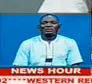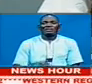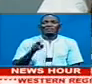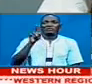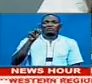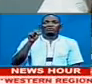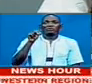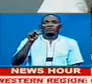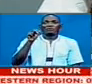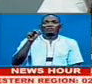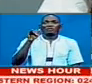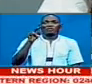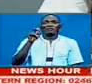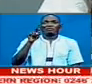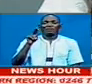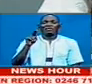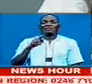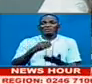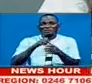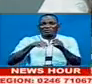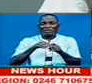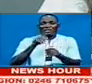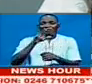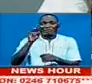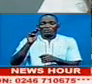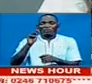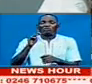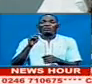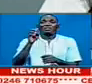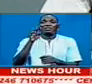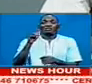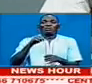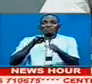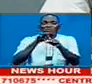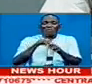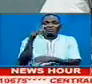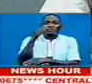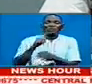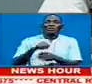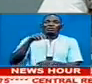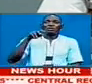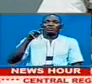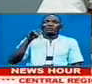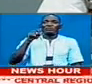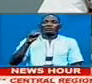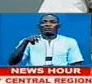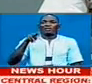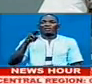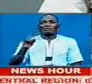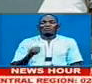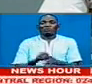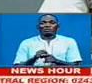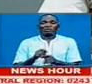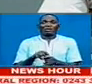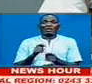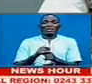Unilever is to invest 35 million euros building an oil palm processing plant at Twifo Praso in the central region of Ghana.